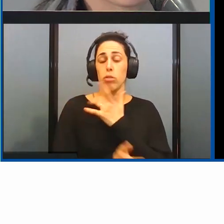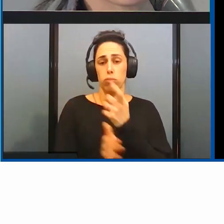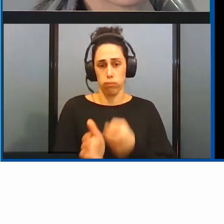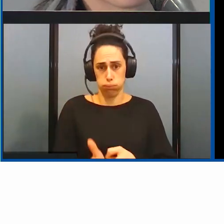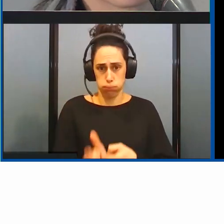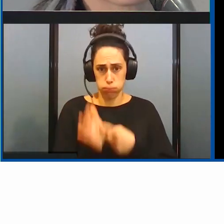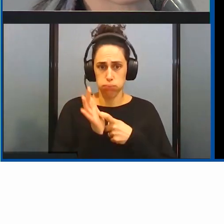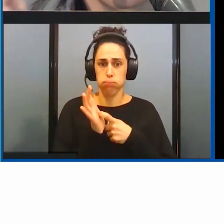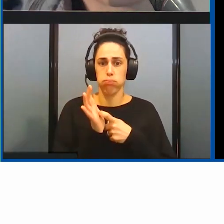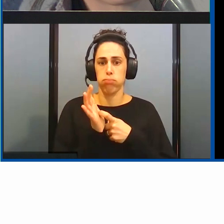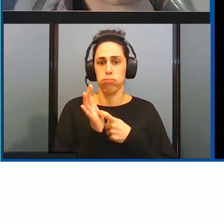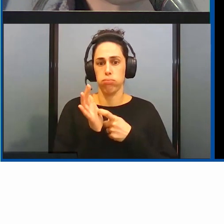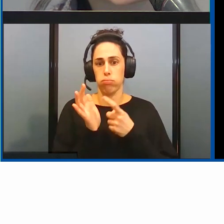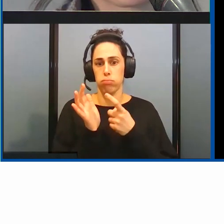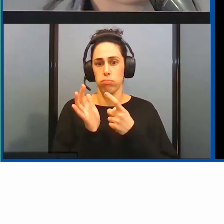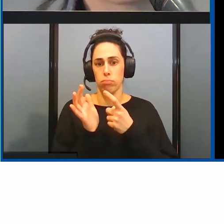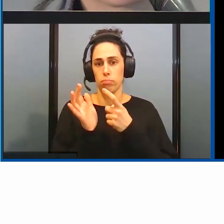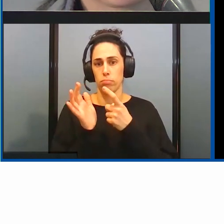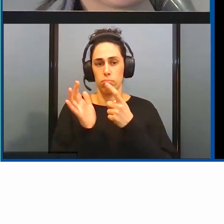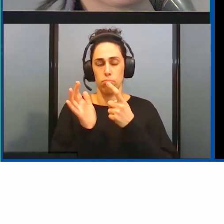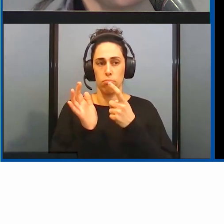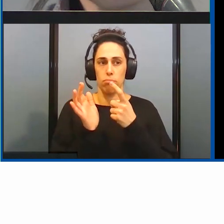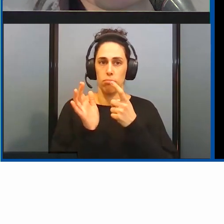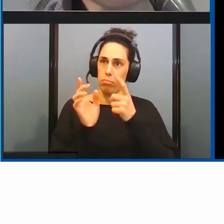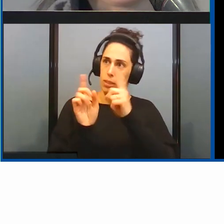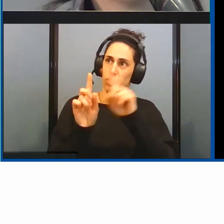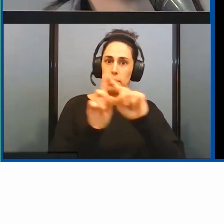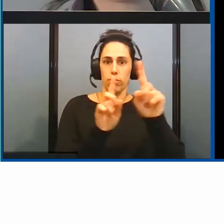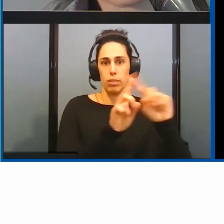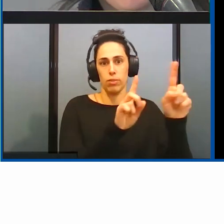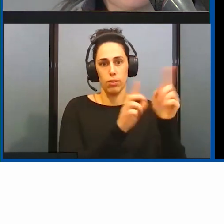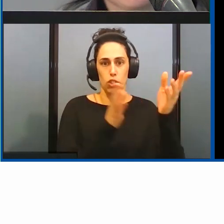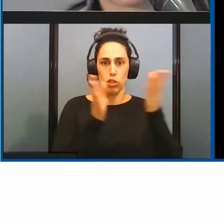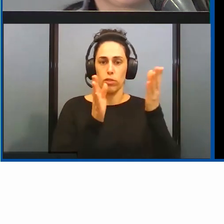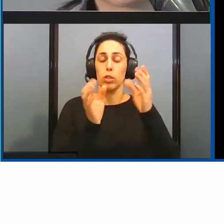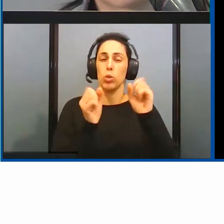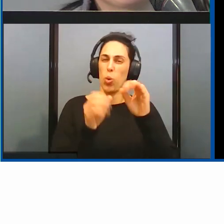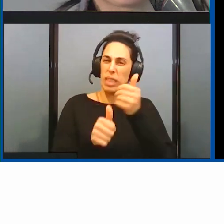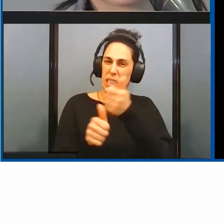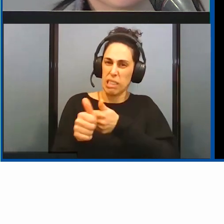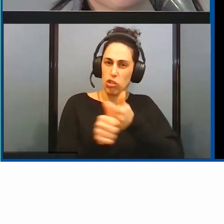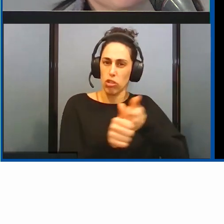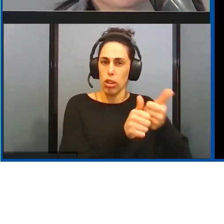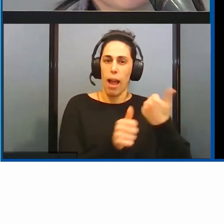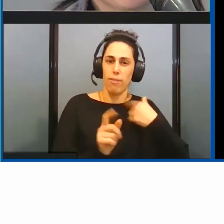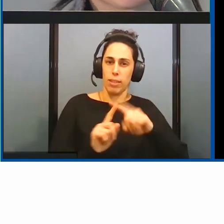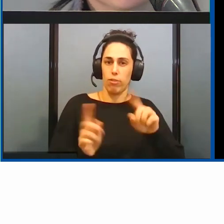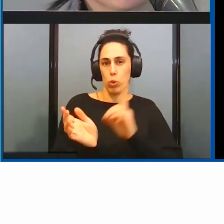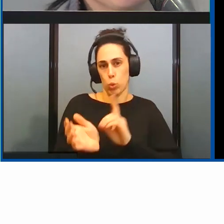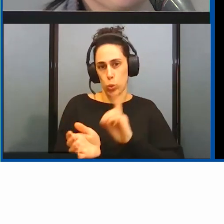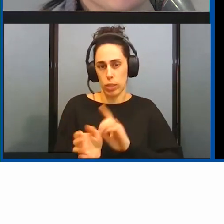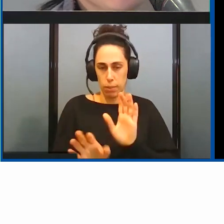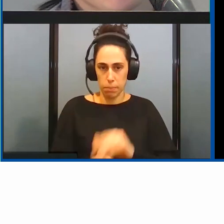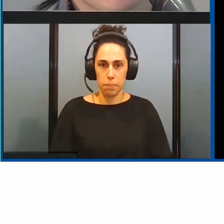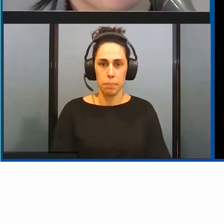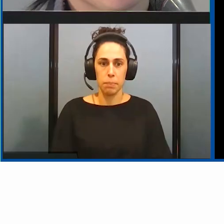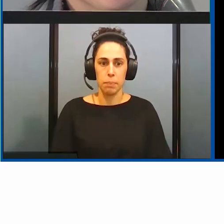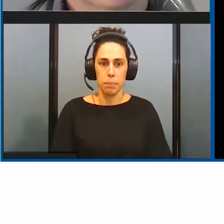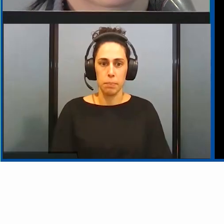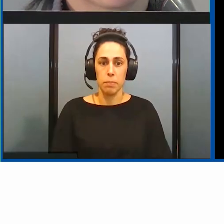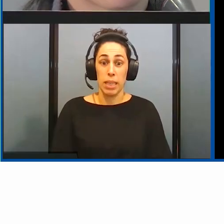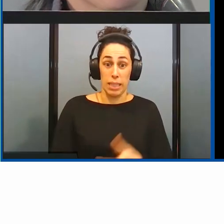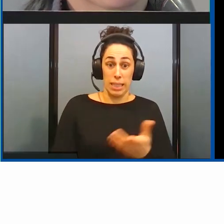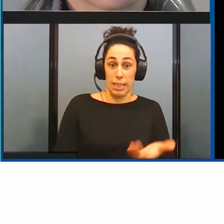I highlighted there. We have a person here, Misha, who's waving. She works at Clio,